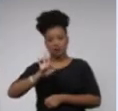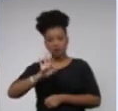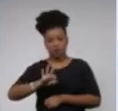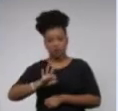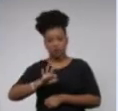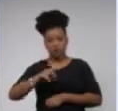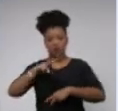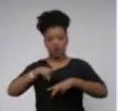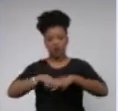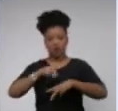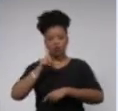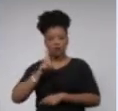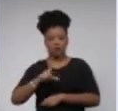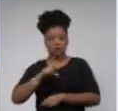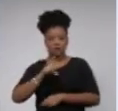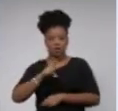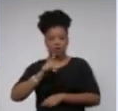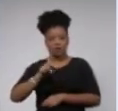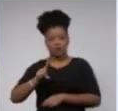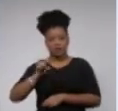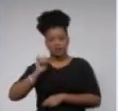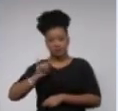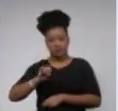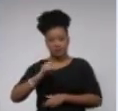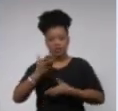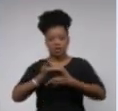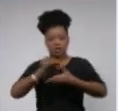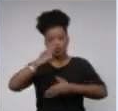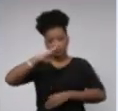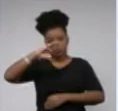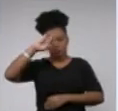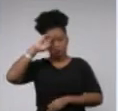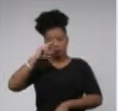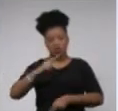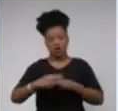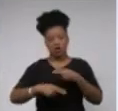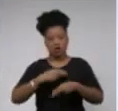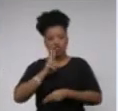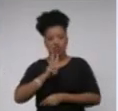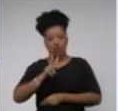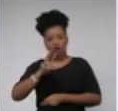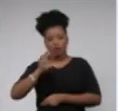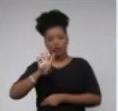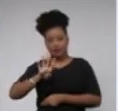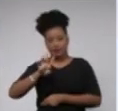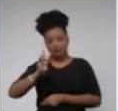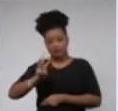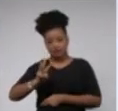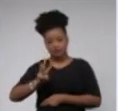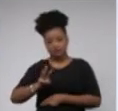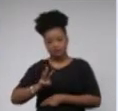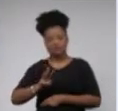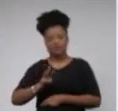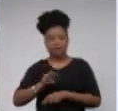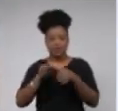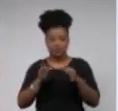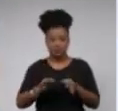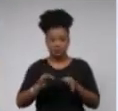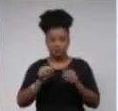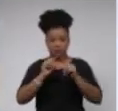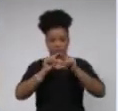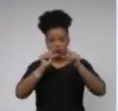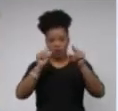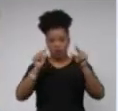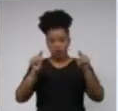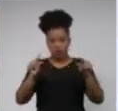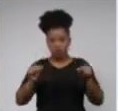diagnosed cases yesterday are Cubans, 39 are autochthonous cases, and 1 is imported. This